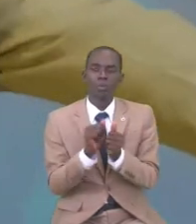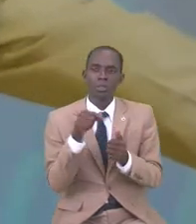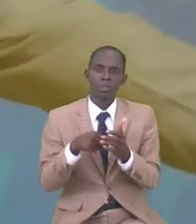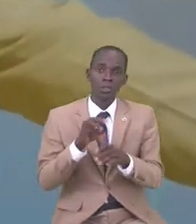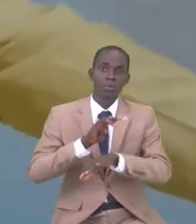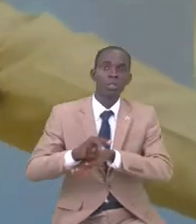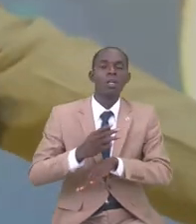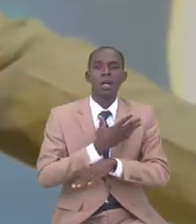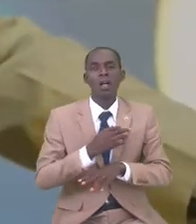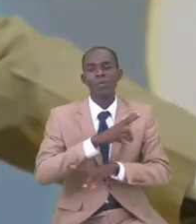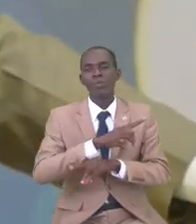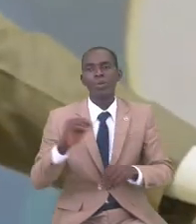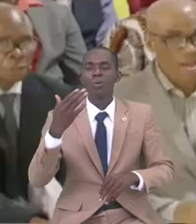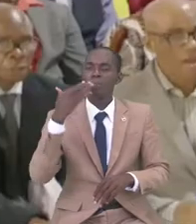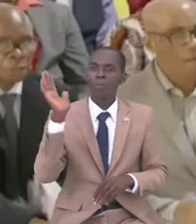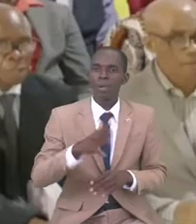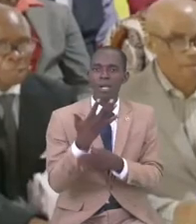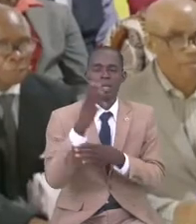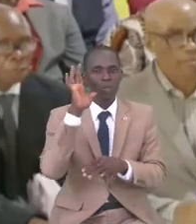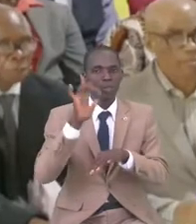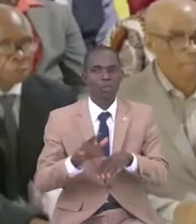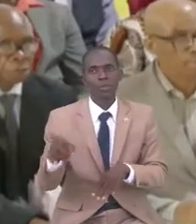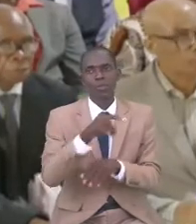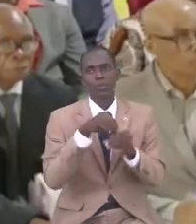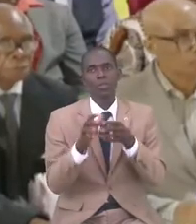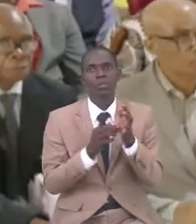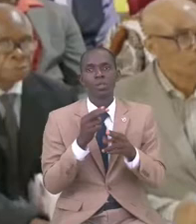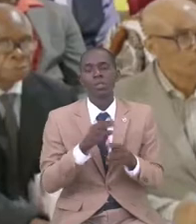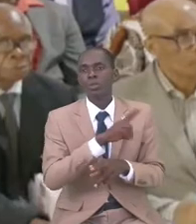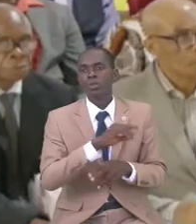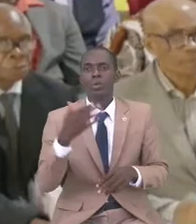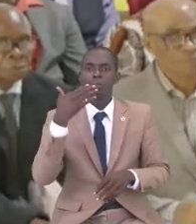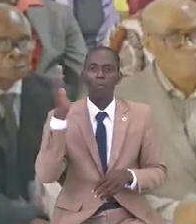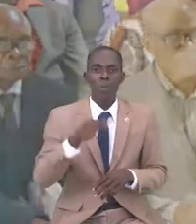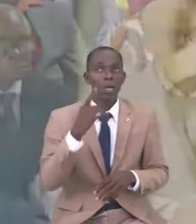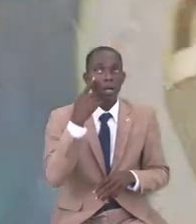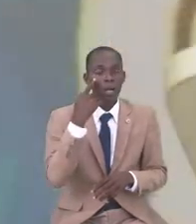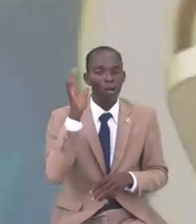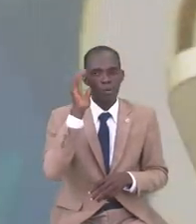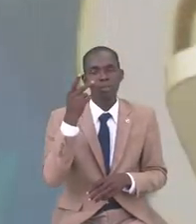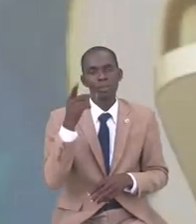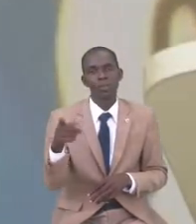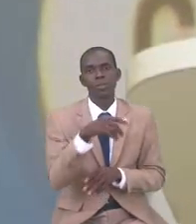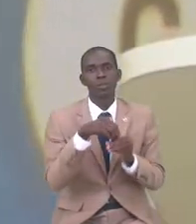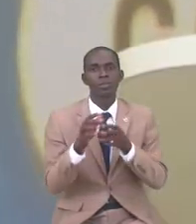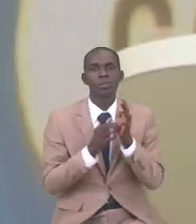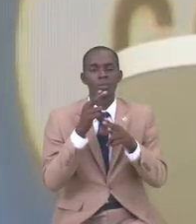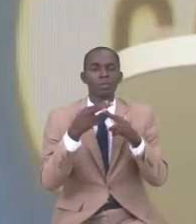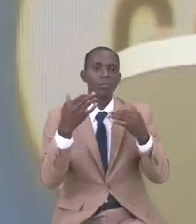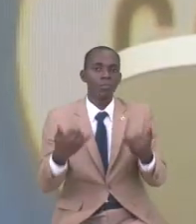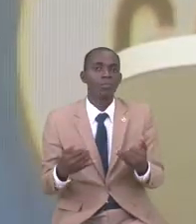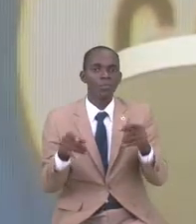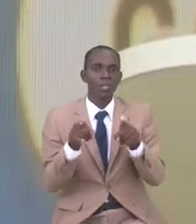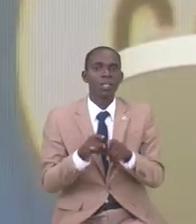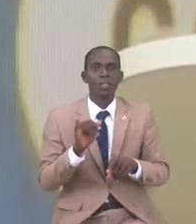evil hand will touch you. And no evil eye will see you. Now, as I